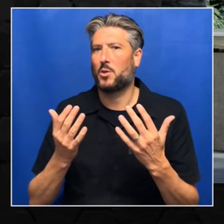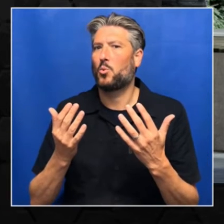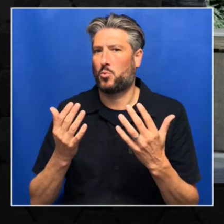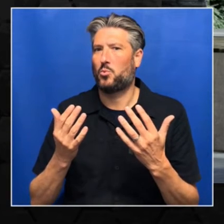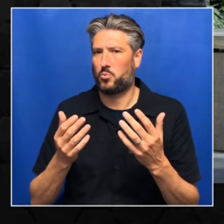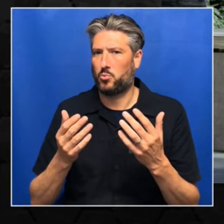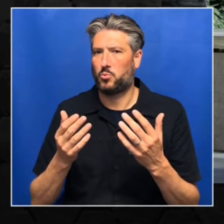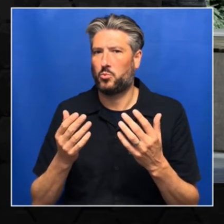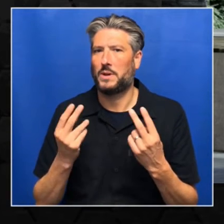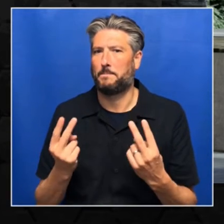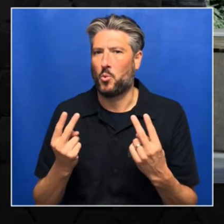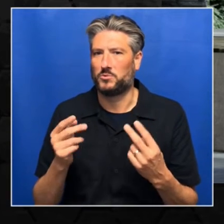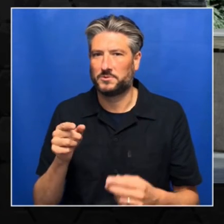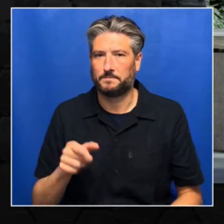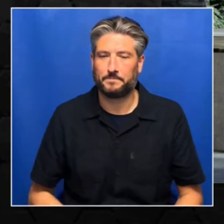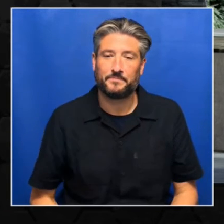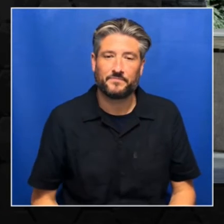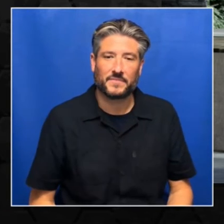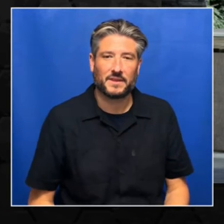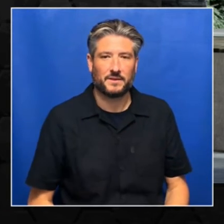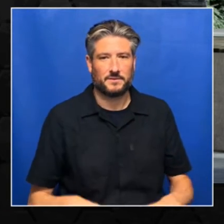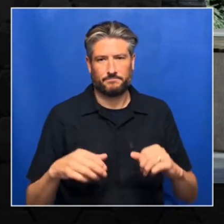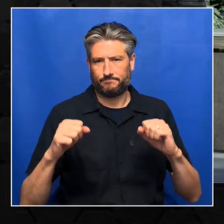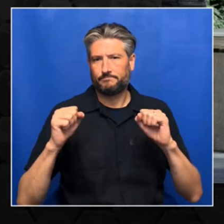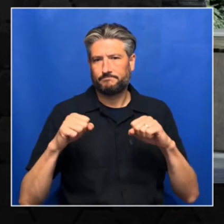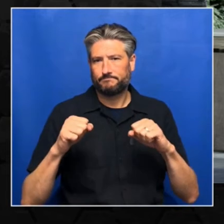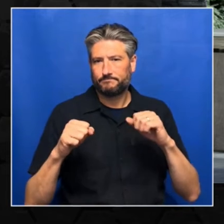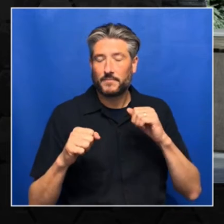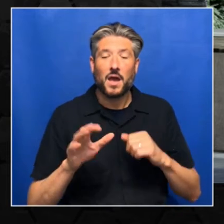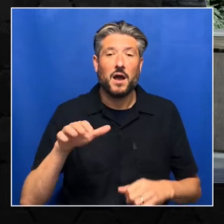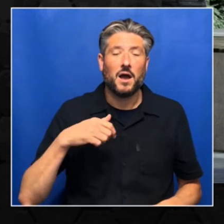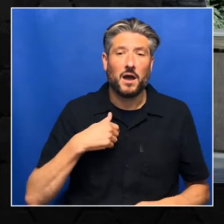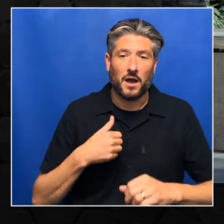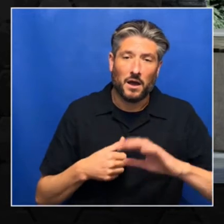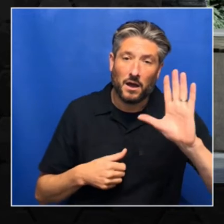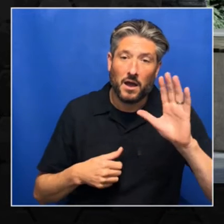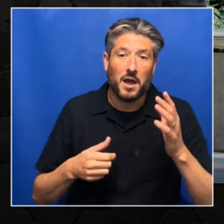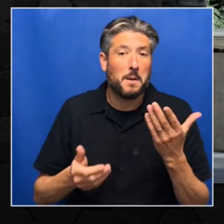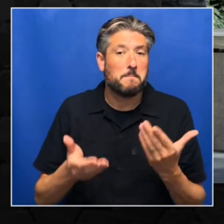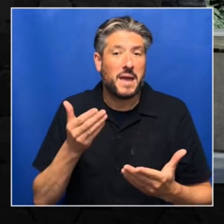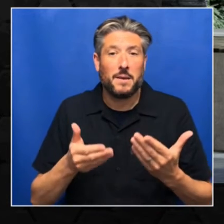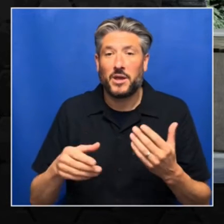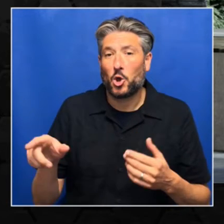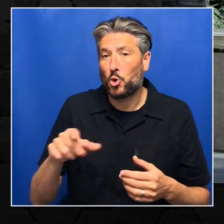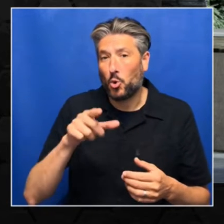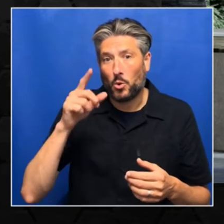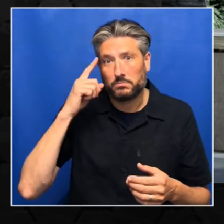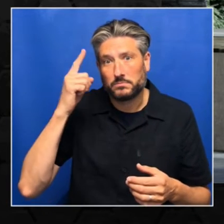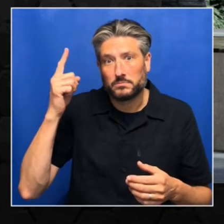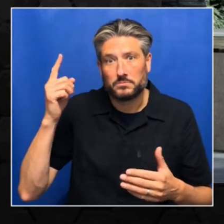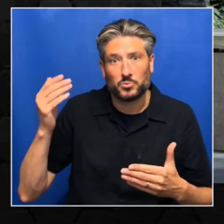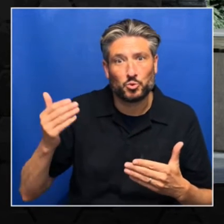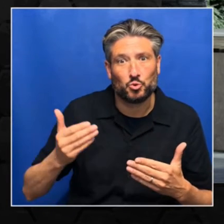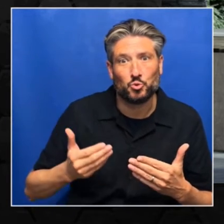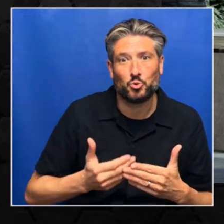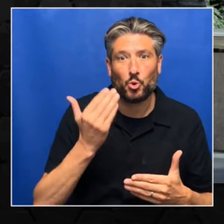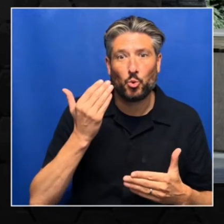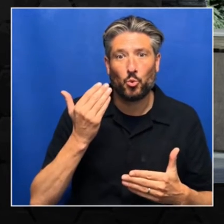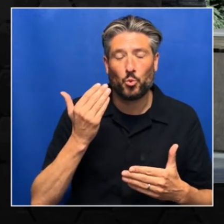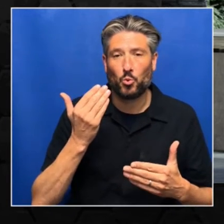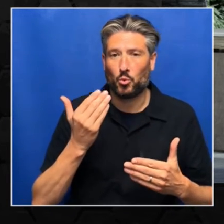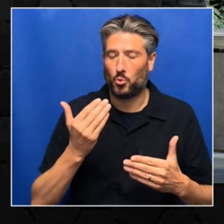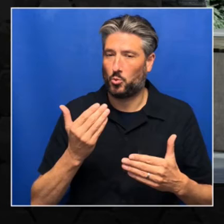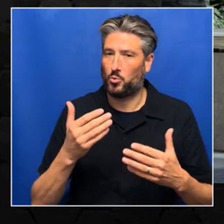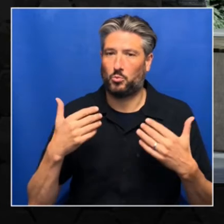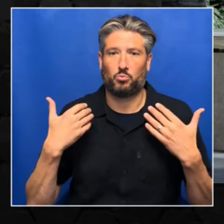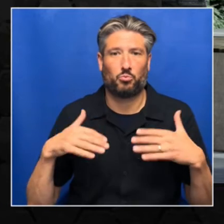And one more point, if you are going to implement some cutting edge, like in machine learning and AI, you probably would need to be